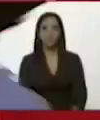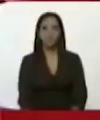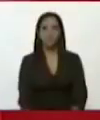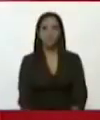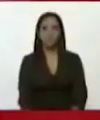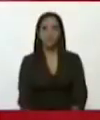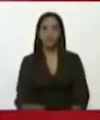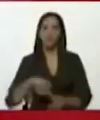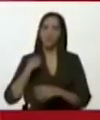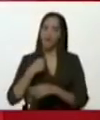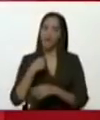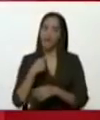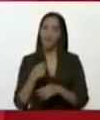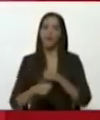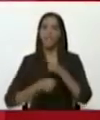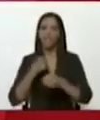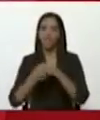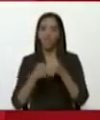financiado por la Asociación del Rifle,